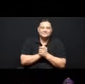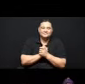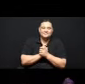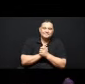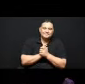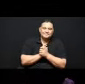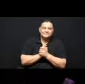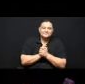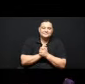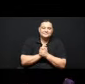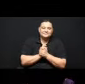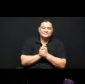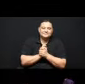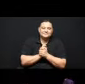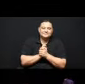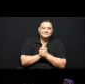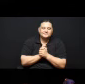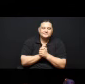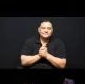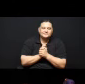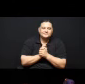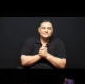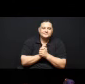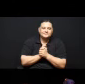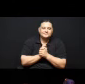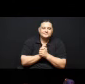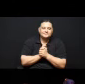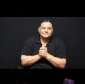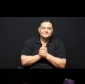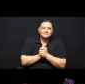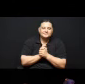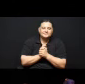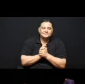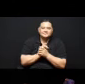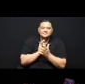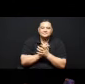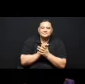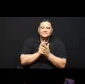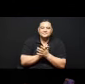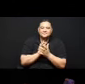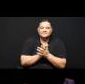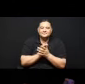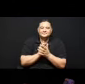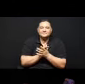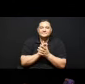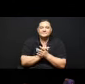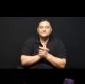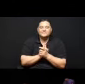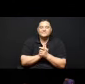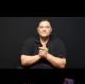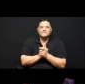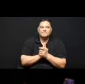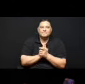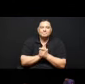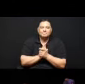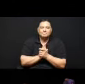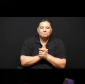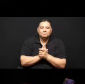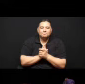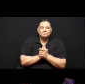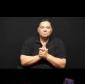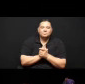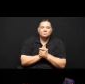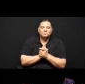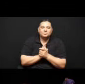The readers each set down their scripts and smile out at the crowd. The white-haired woman steps back out on stage, applauding and grinning